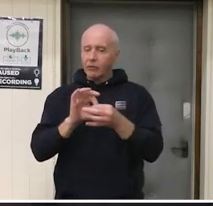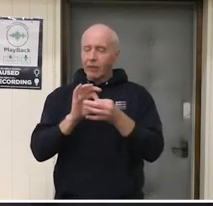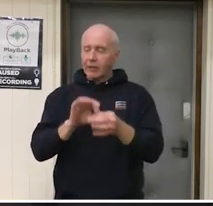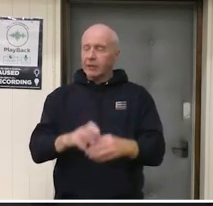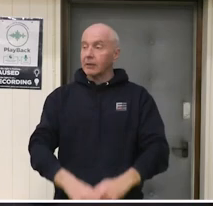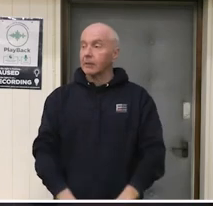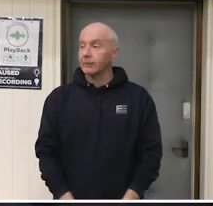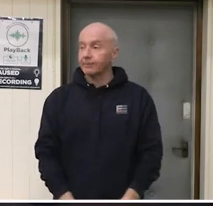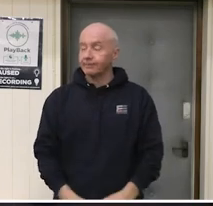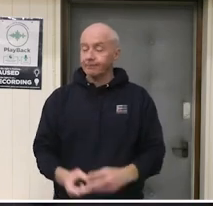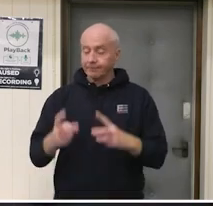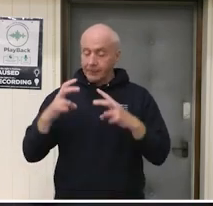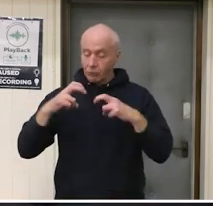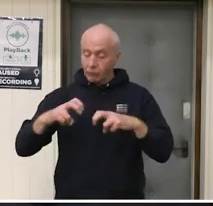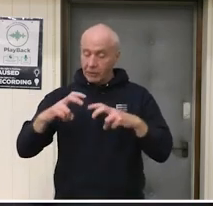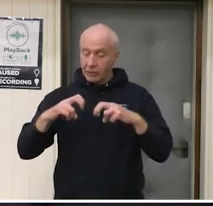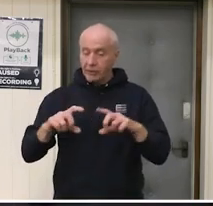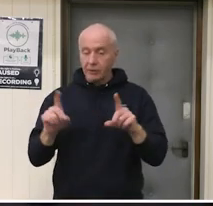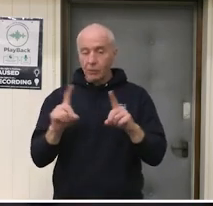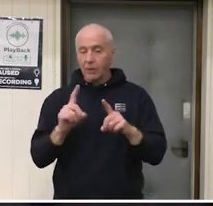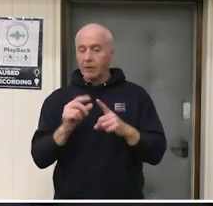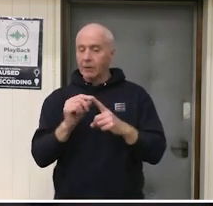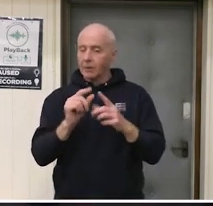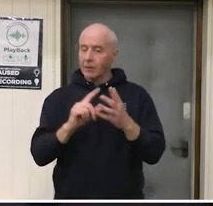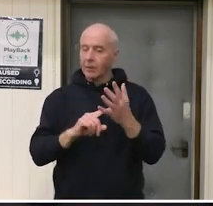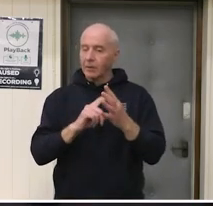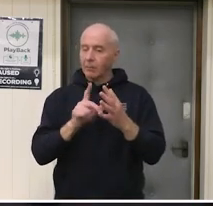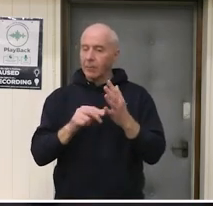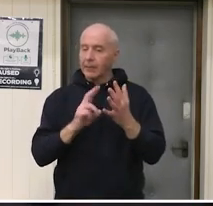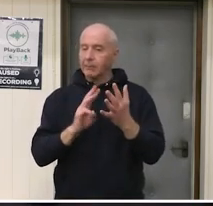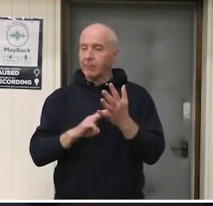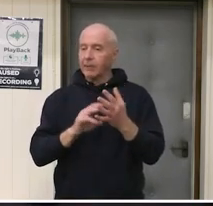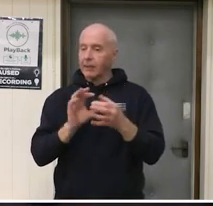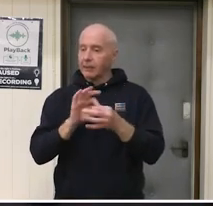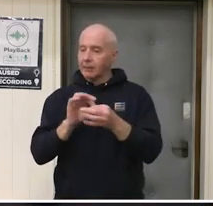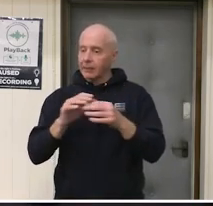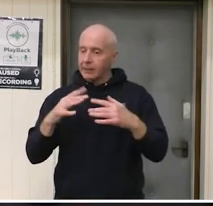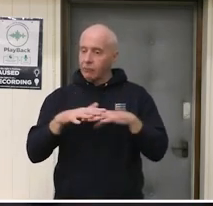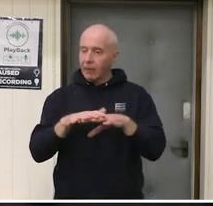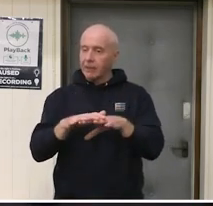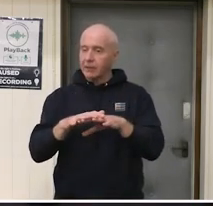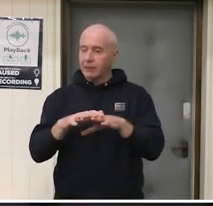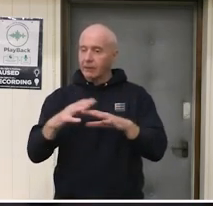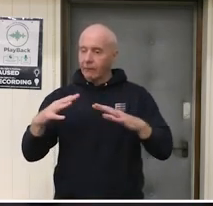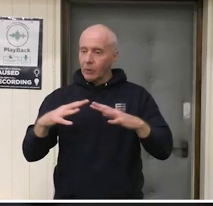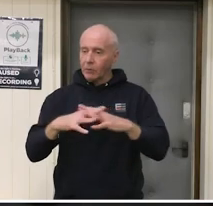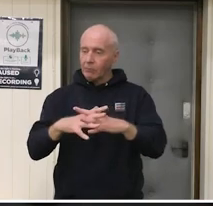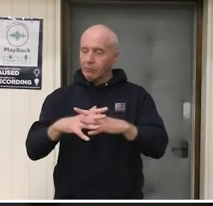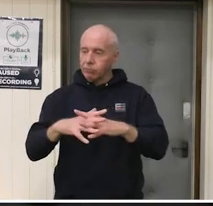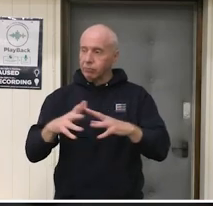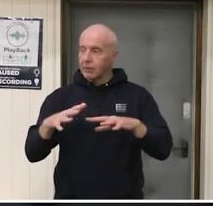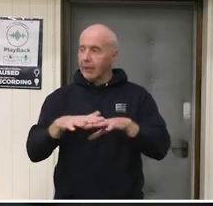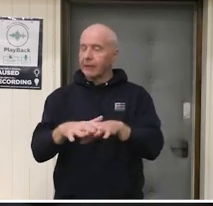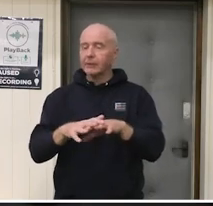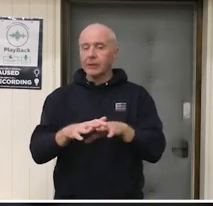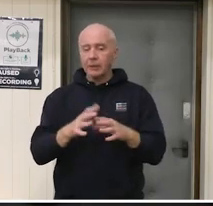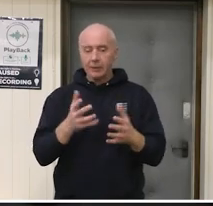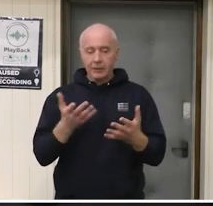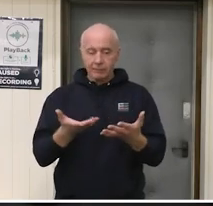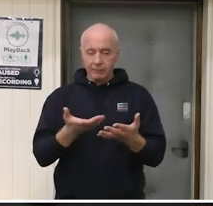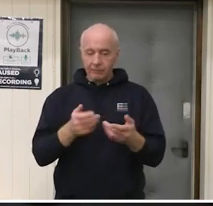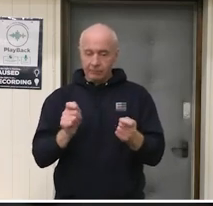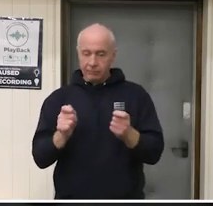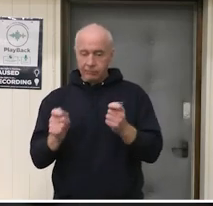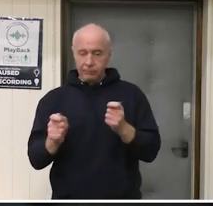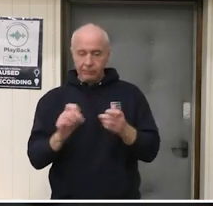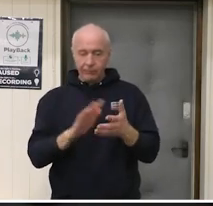research in the field of experimental laser plasma interactions has an emphasis on fast electron generation, transport and heating of